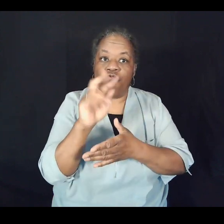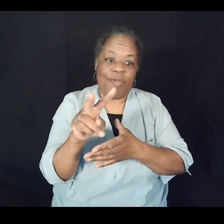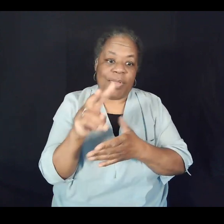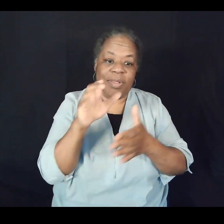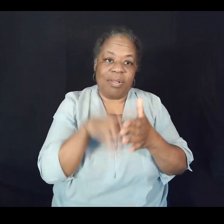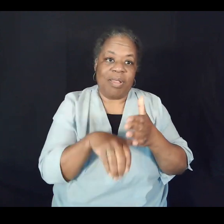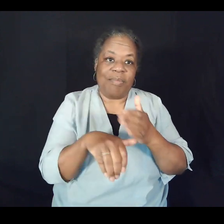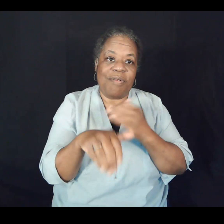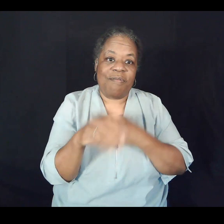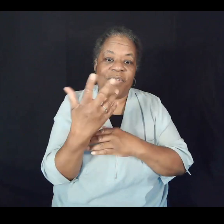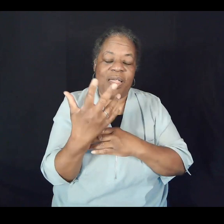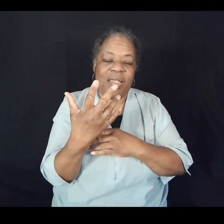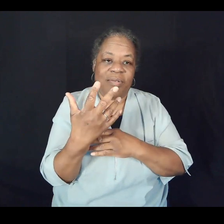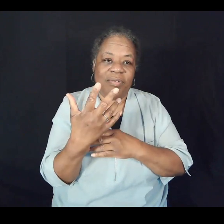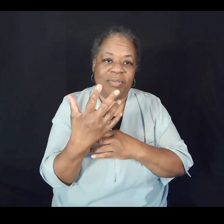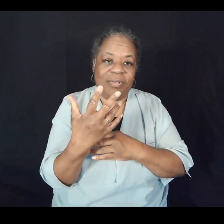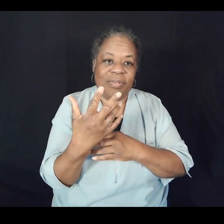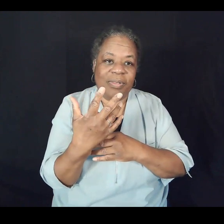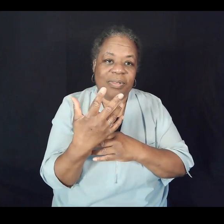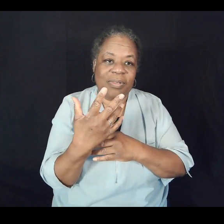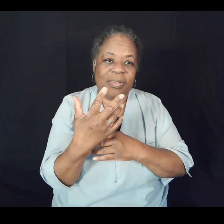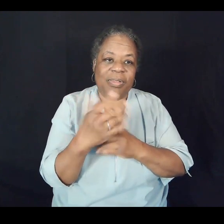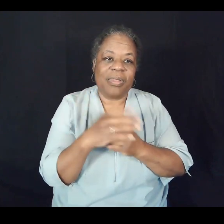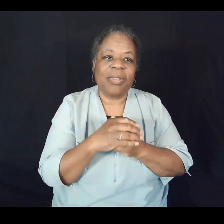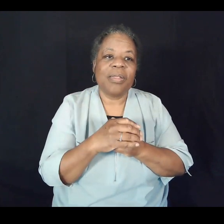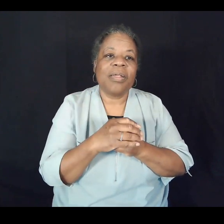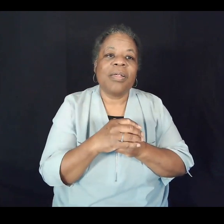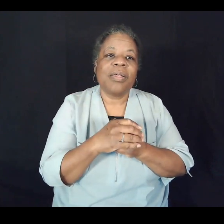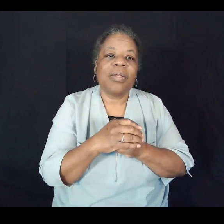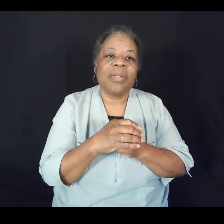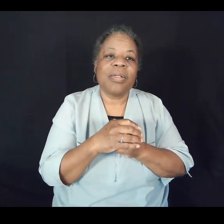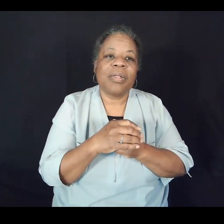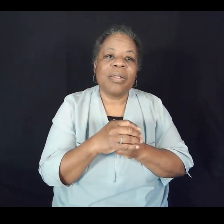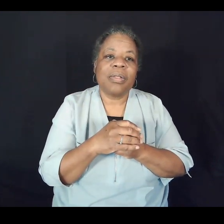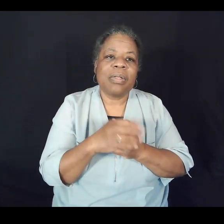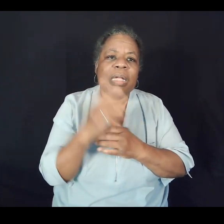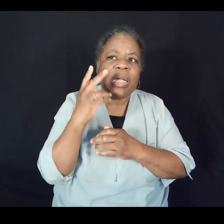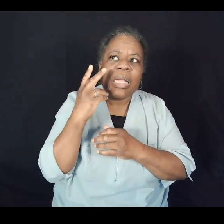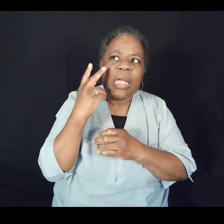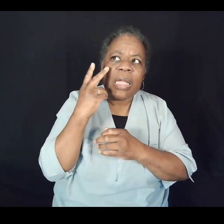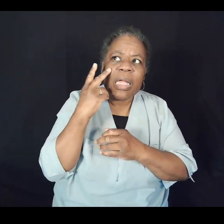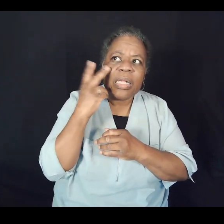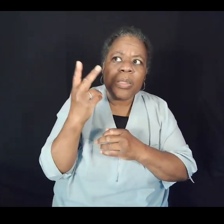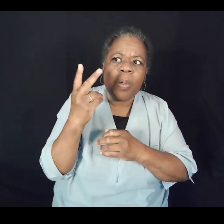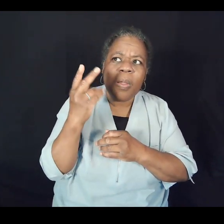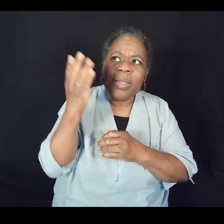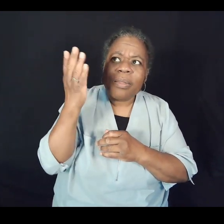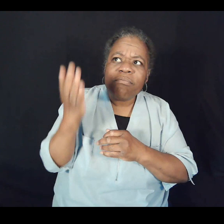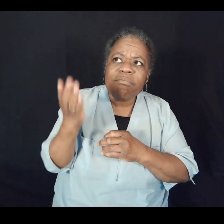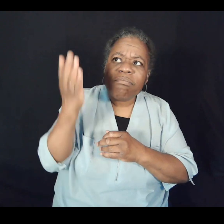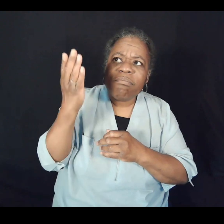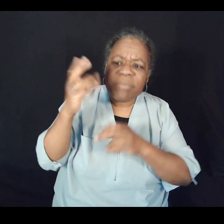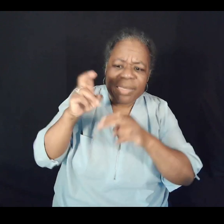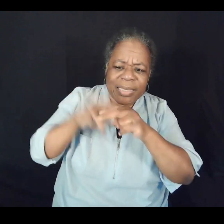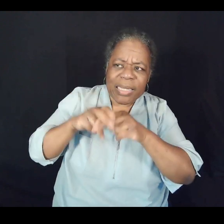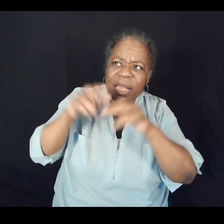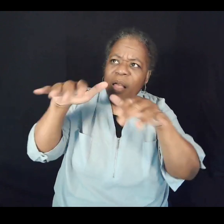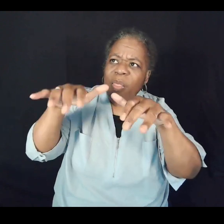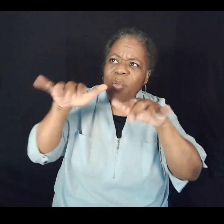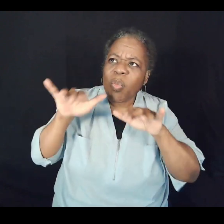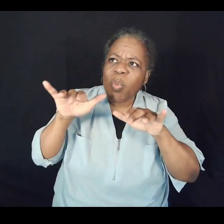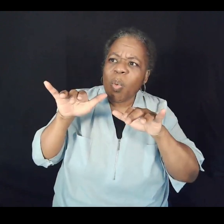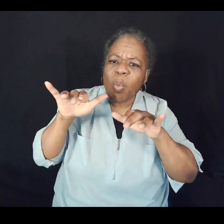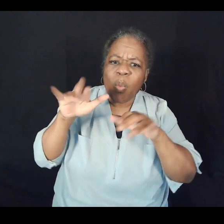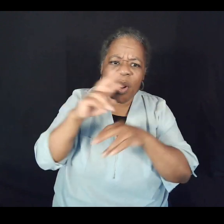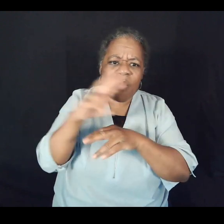few verses. And it reads, "Then I saw in the right hand of him who sat on the throne a scroll